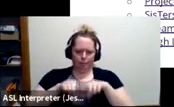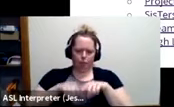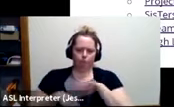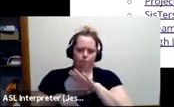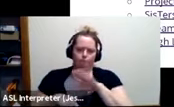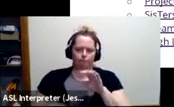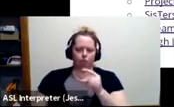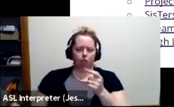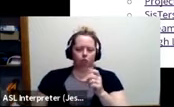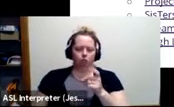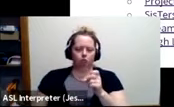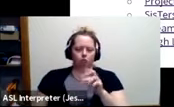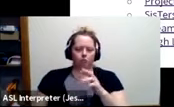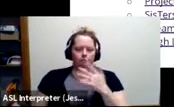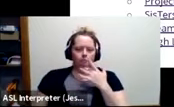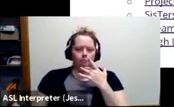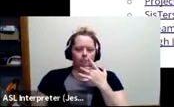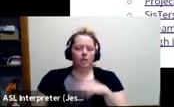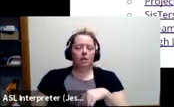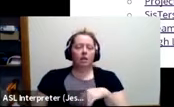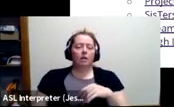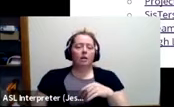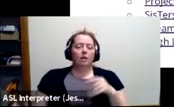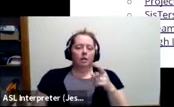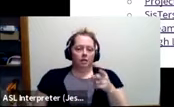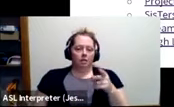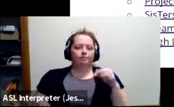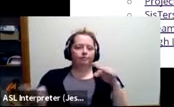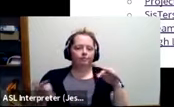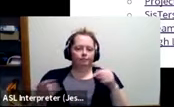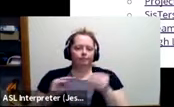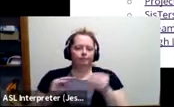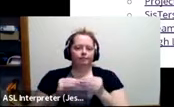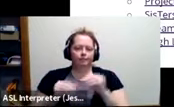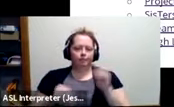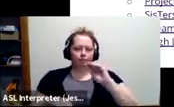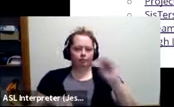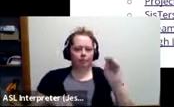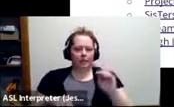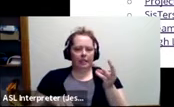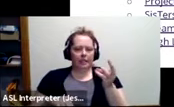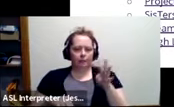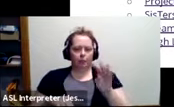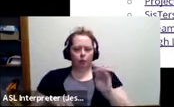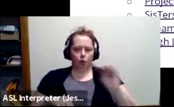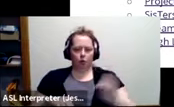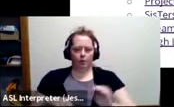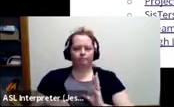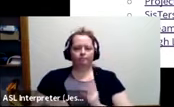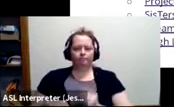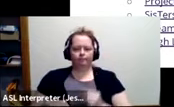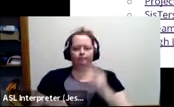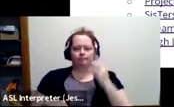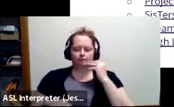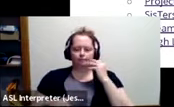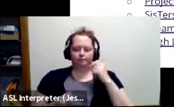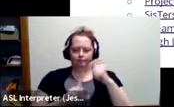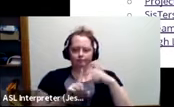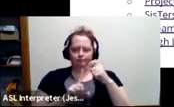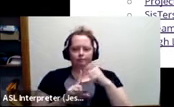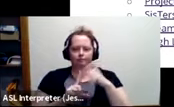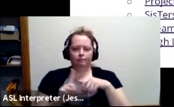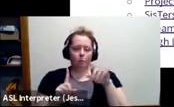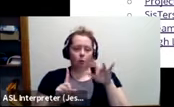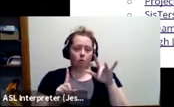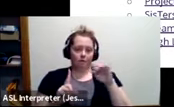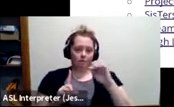64% of trans and non-binary students report verbal harassment at school, and 25% report physical harassment.